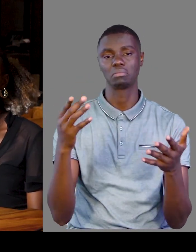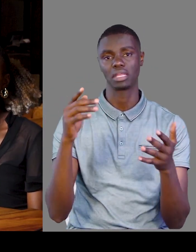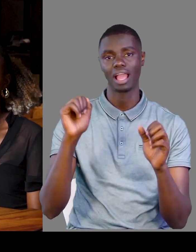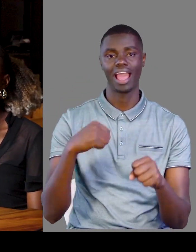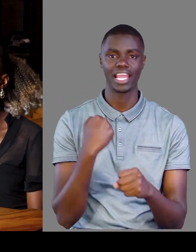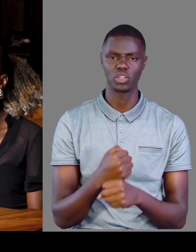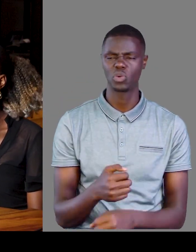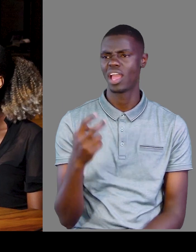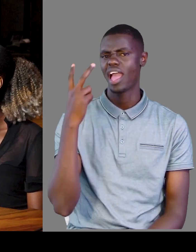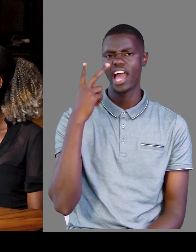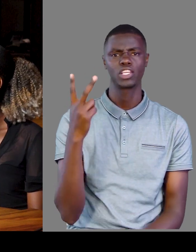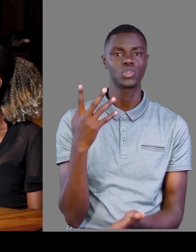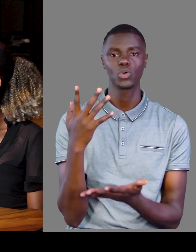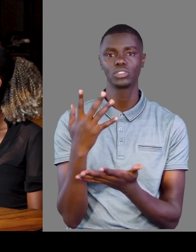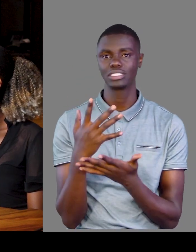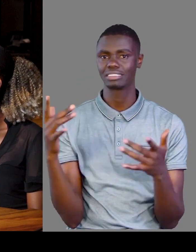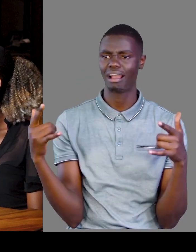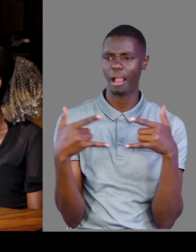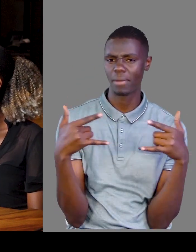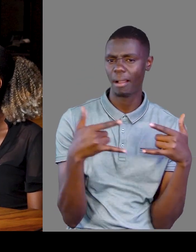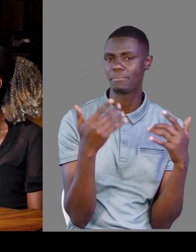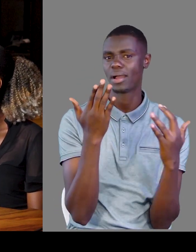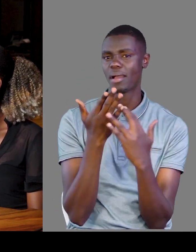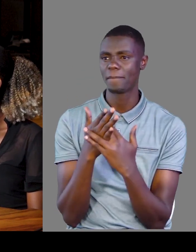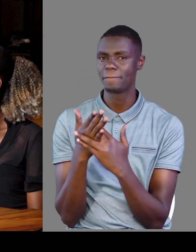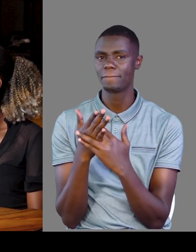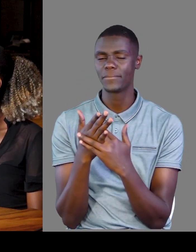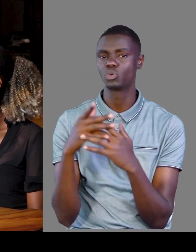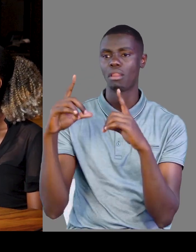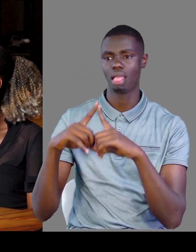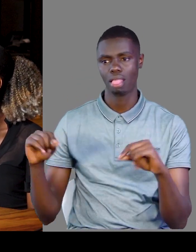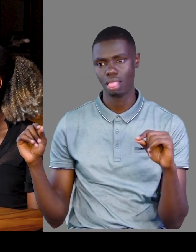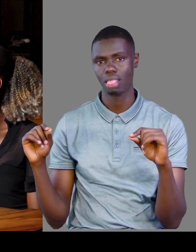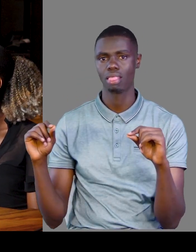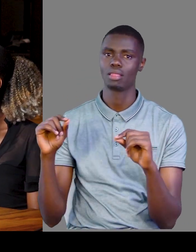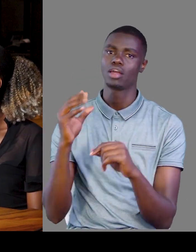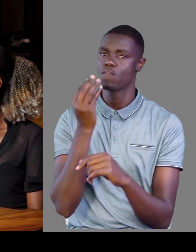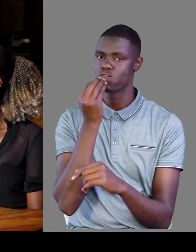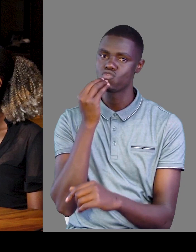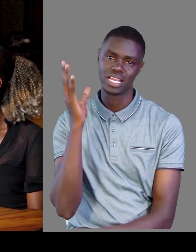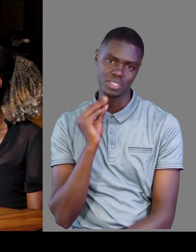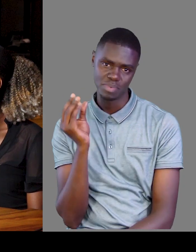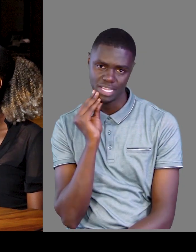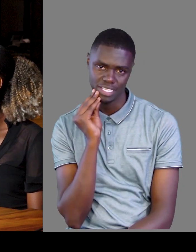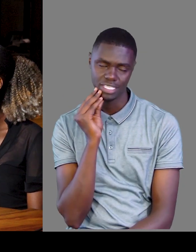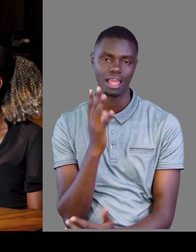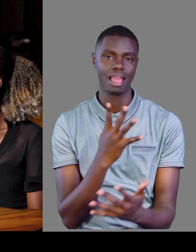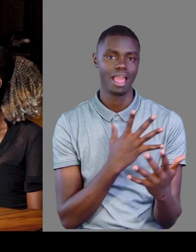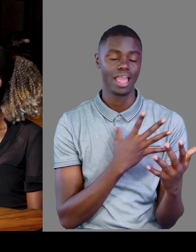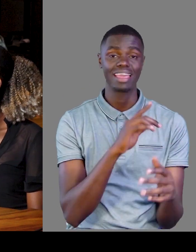do. So I saw the gap between authentic Japanese food experience and